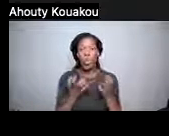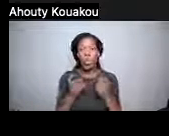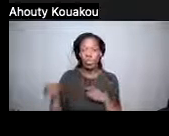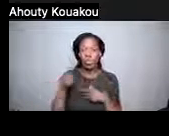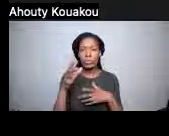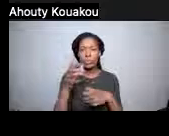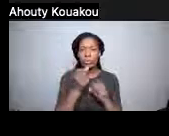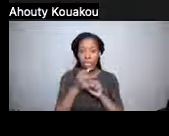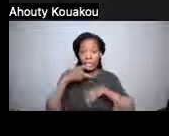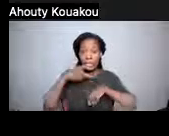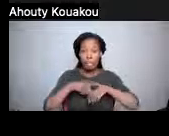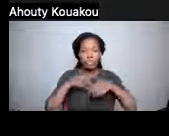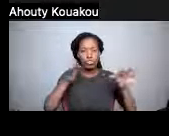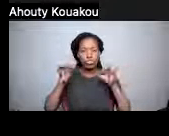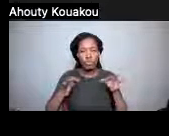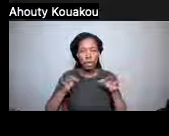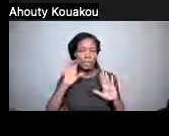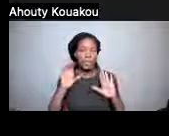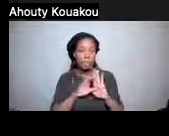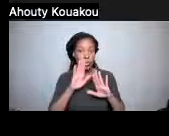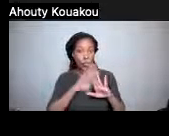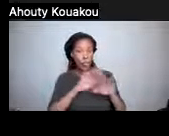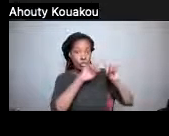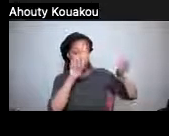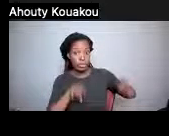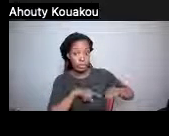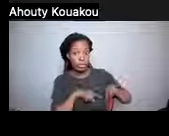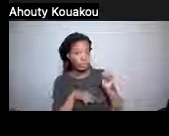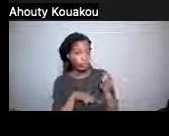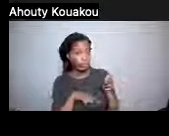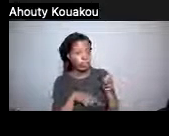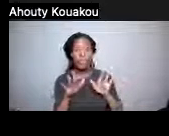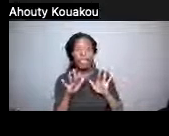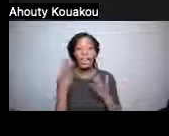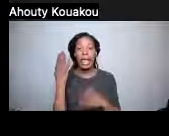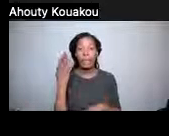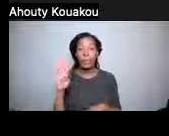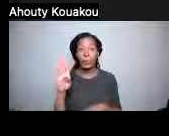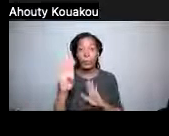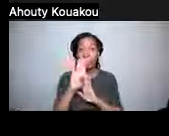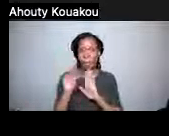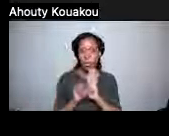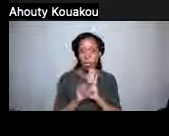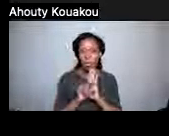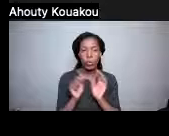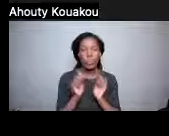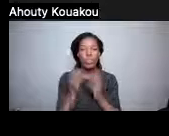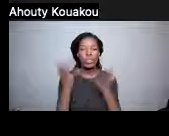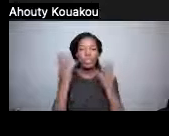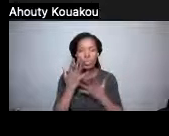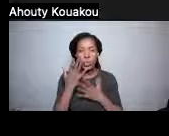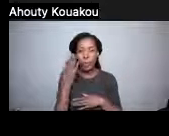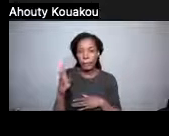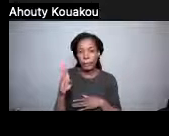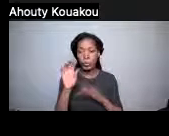image on the screen. It's a light blue background with navy text. At